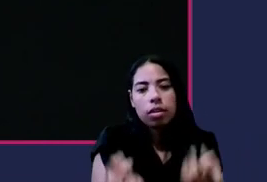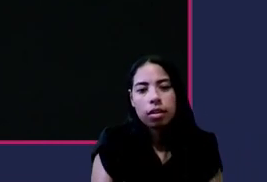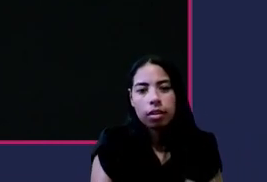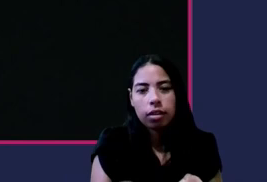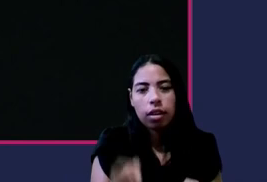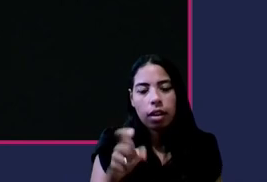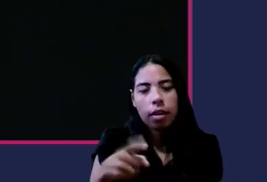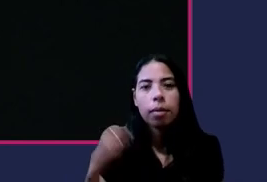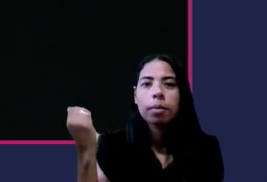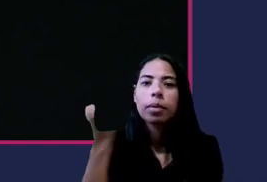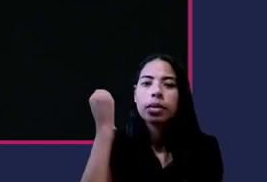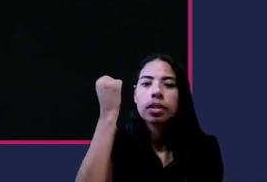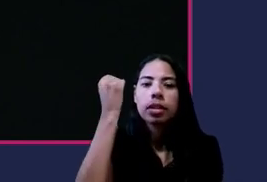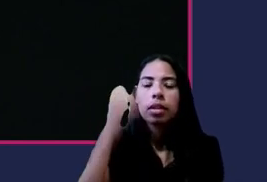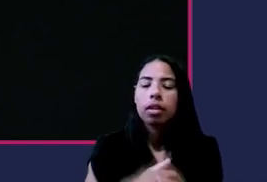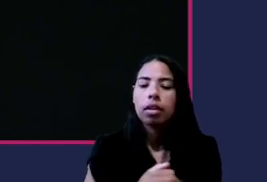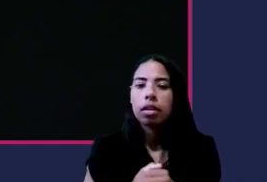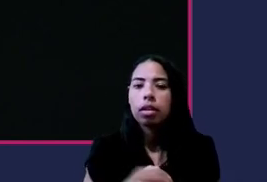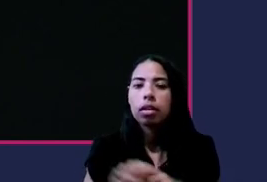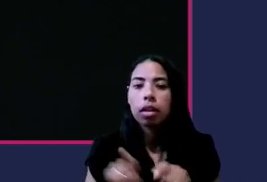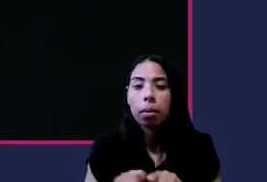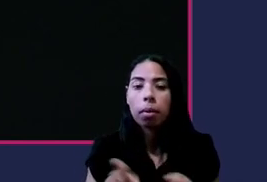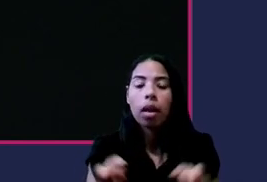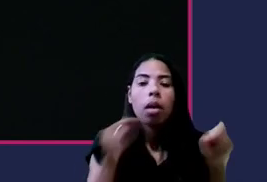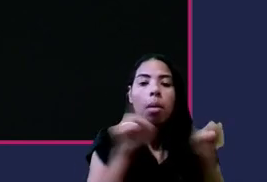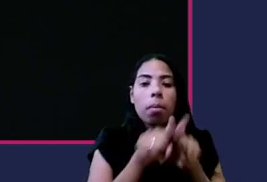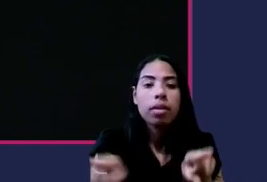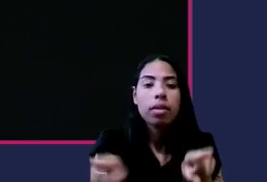by representatives that are